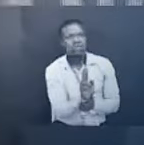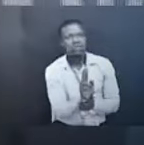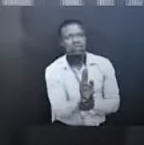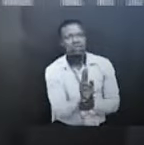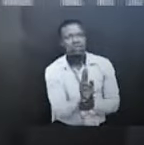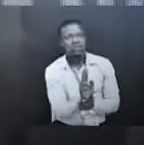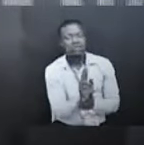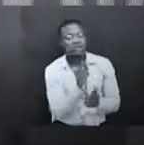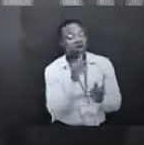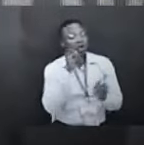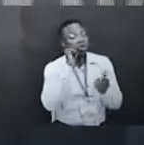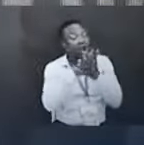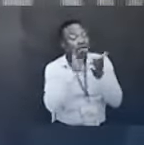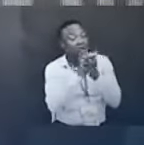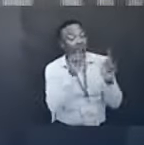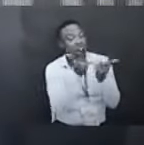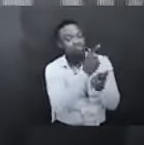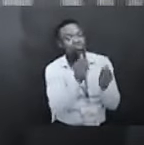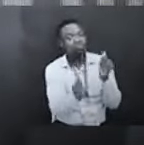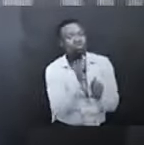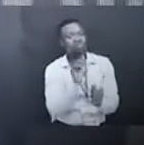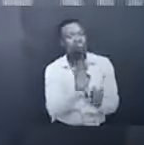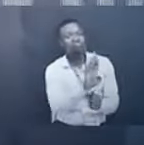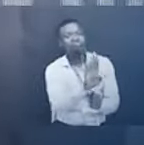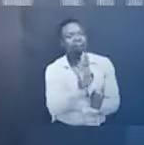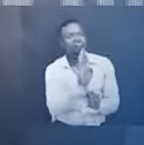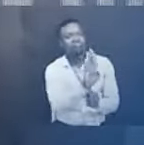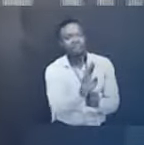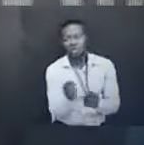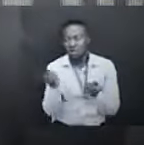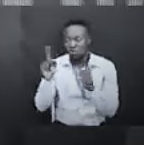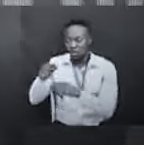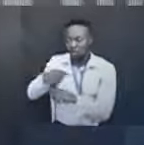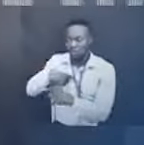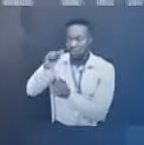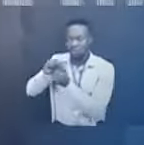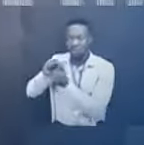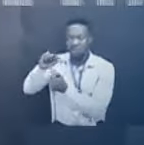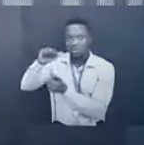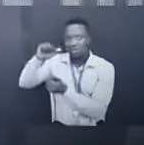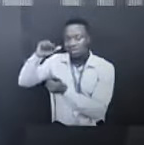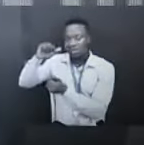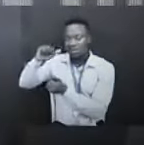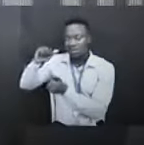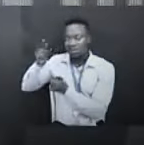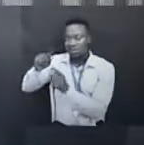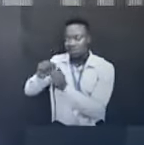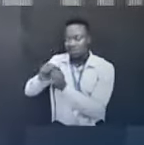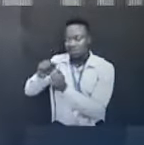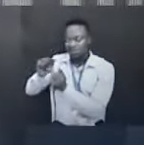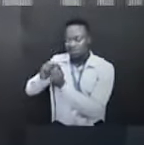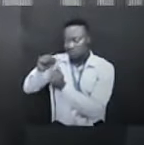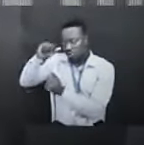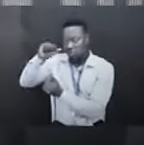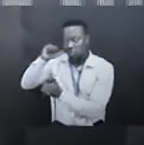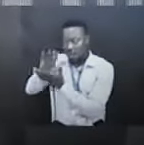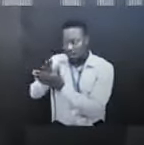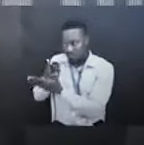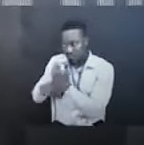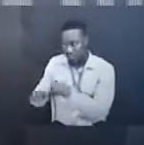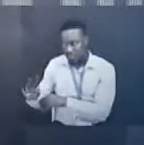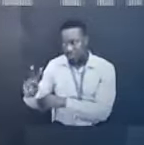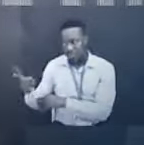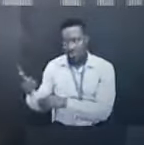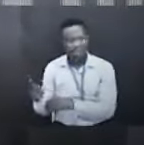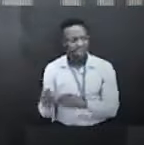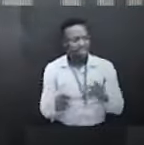four. When we gave birth to our second, the four of them came to visit us. And then I was watching